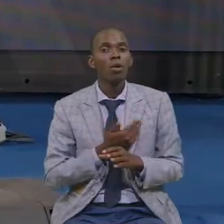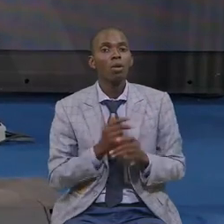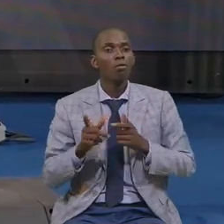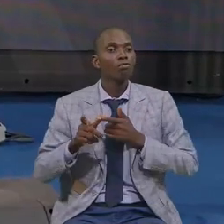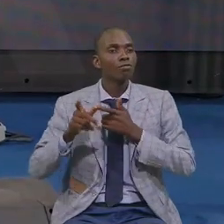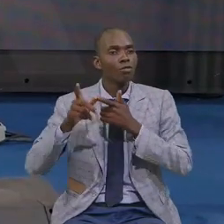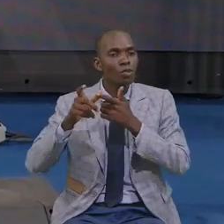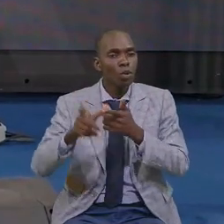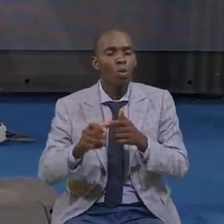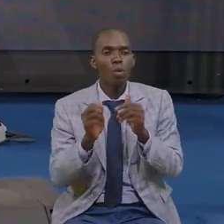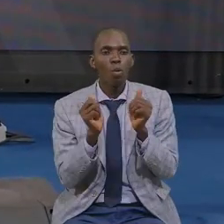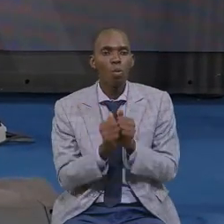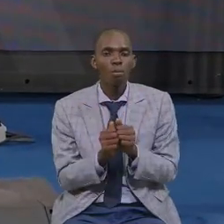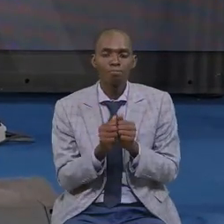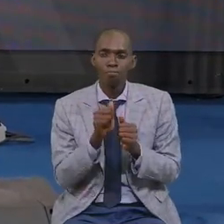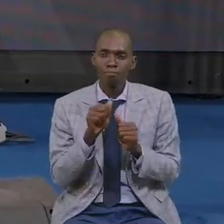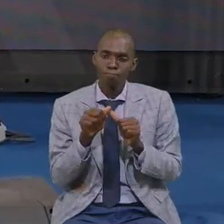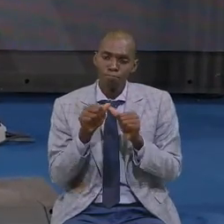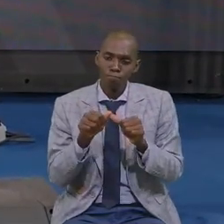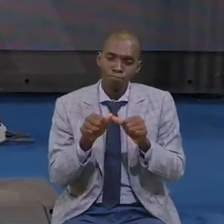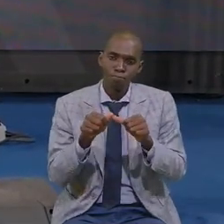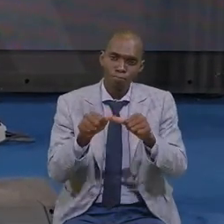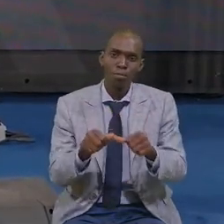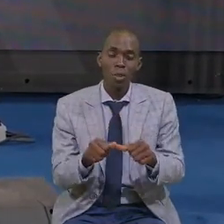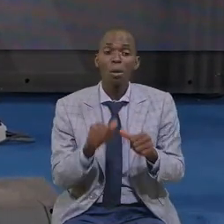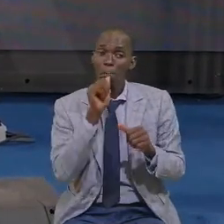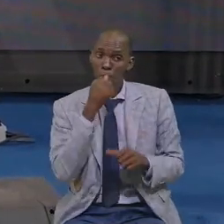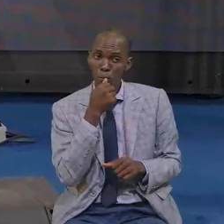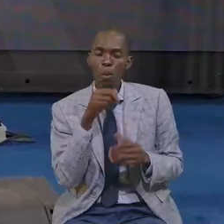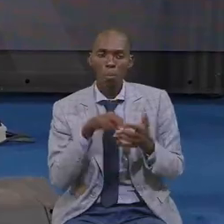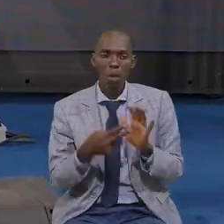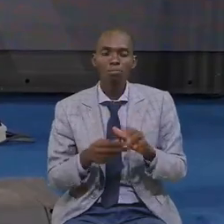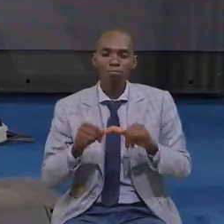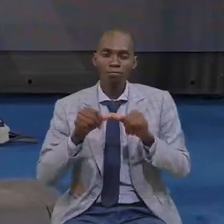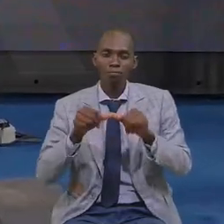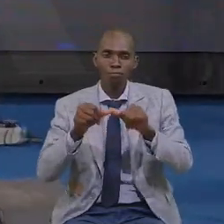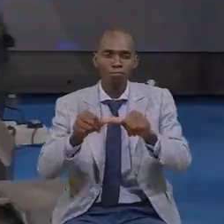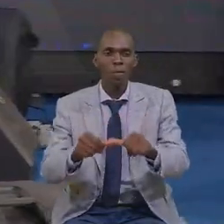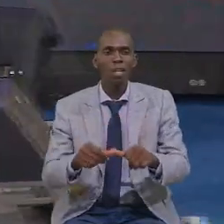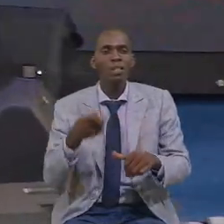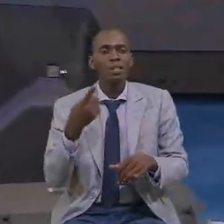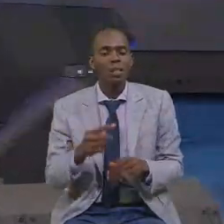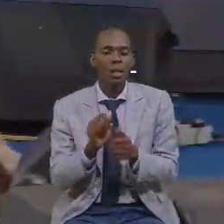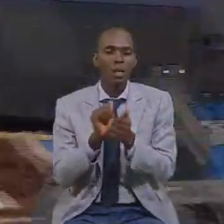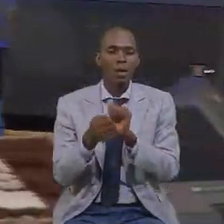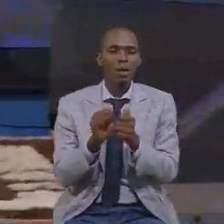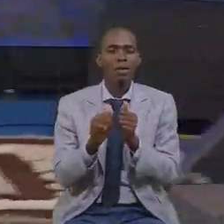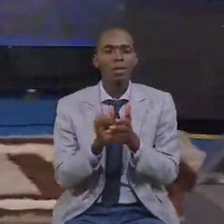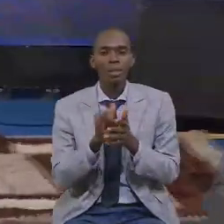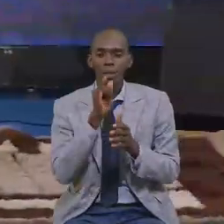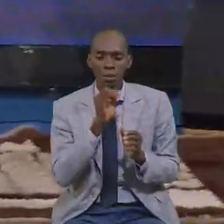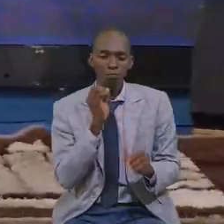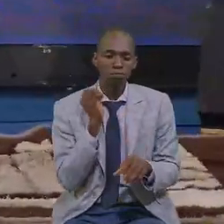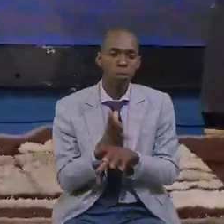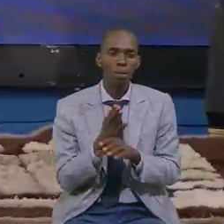with perseverance. The word patience there means perseverance. The race that is set before us.